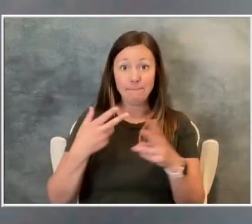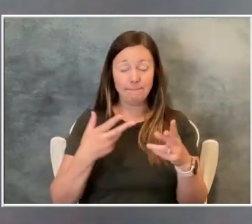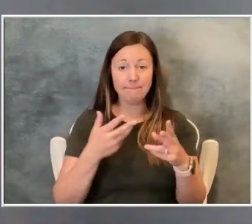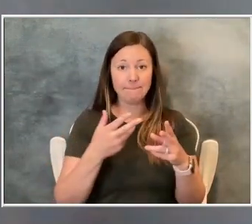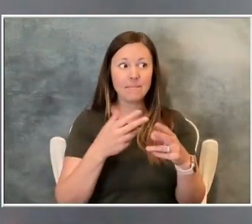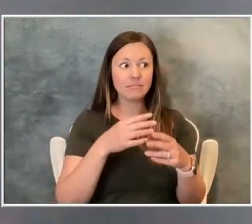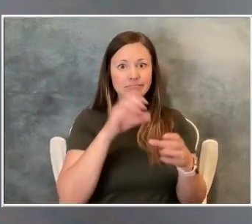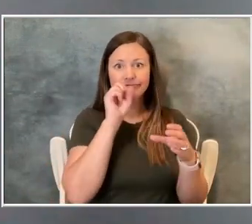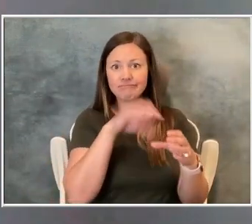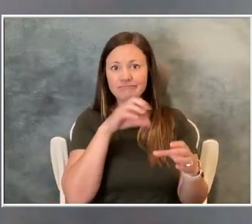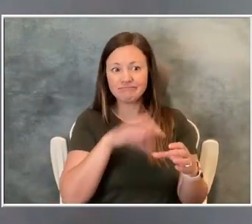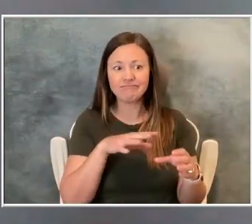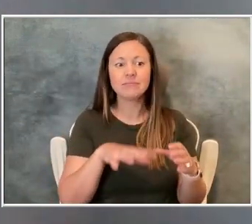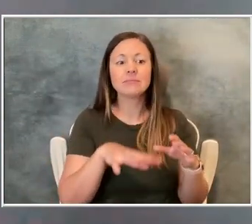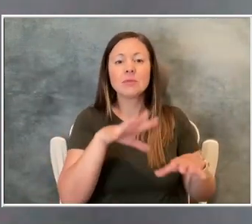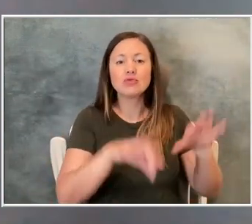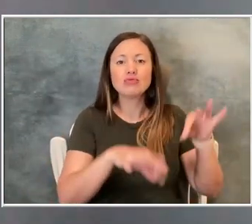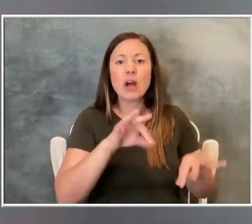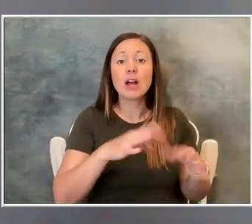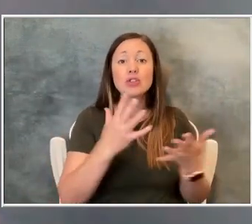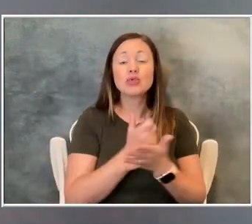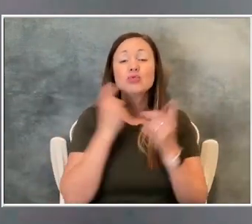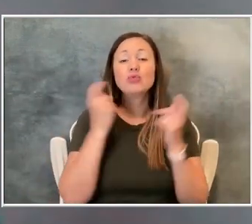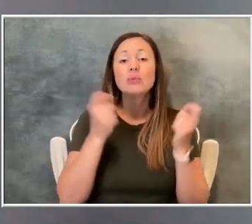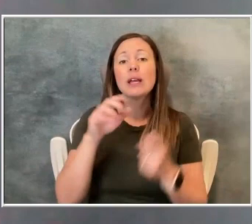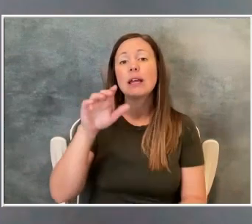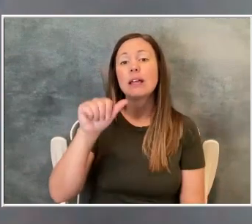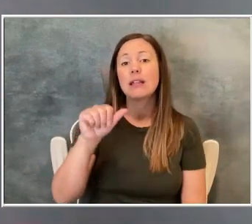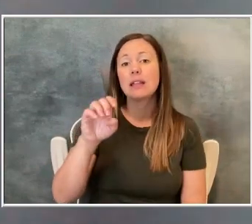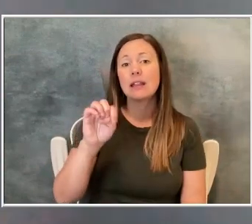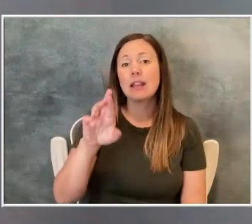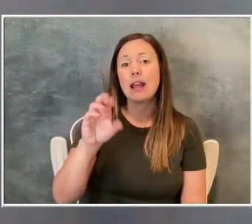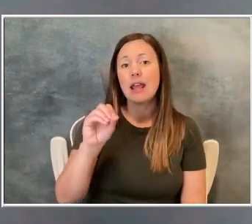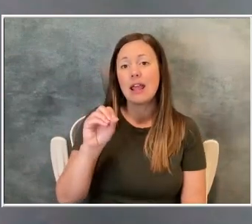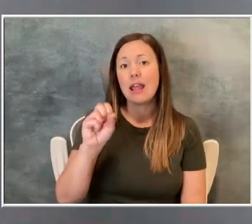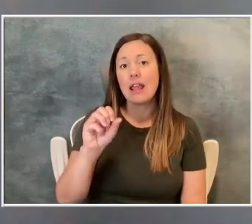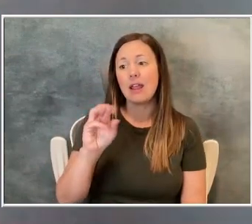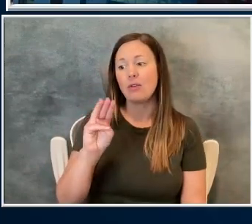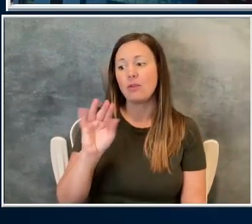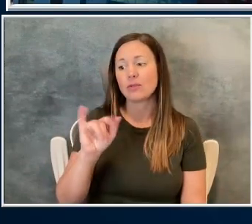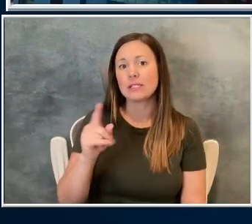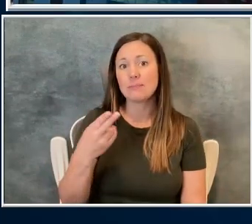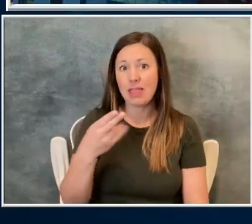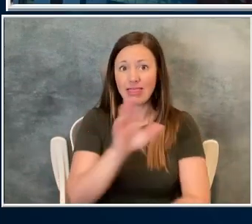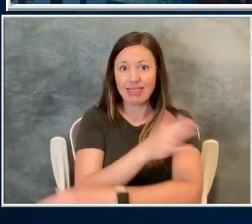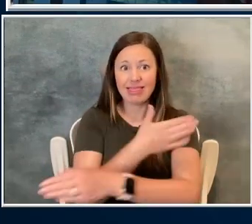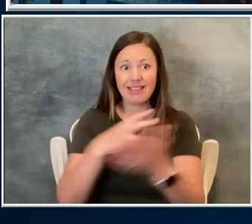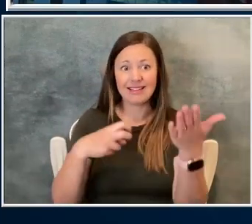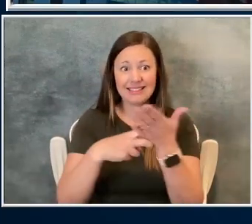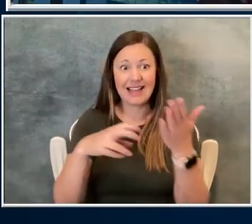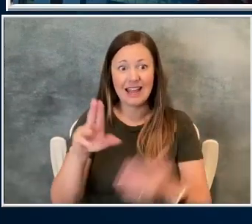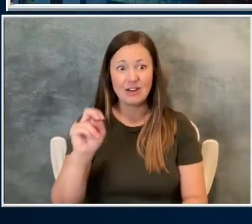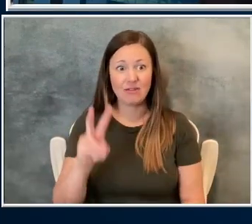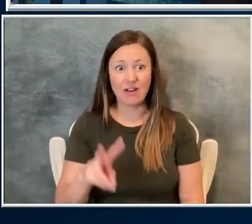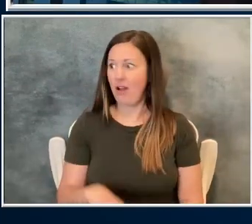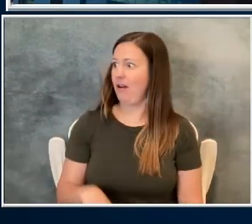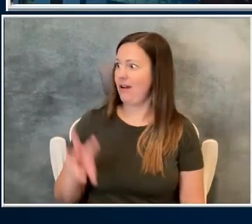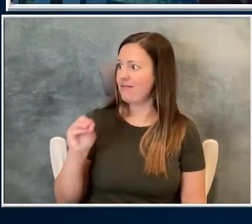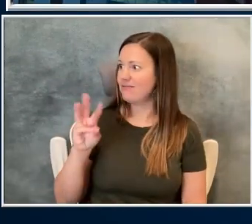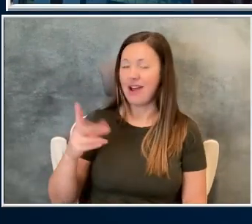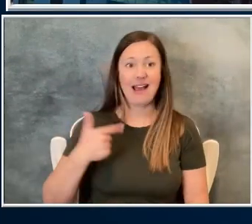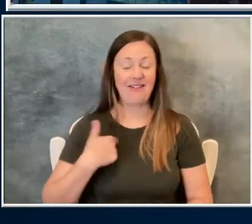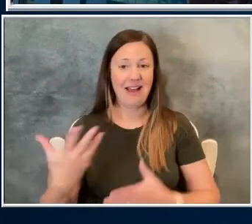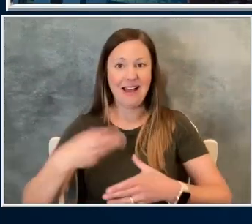to win Aerosmith tickets in November. Oh, wow. I'm in. That sounds good. You